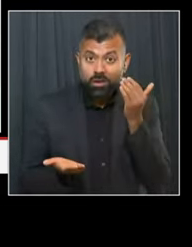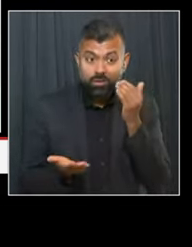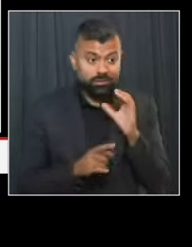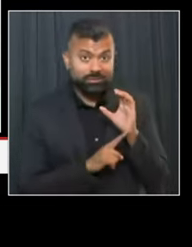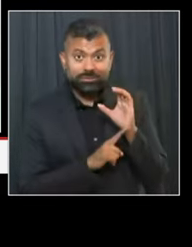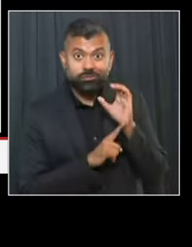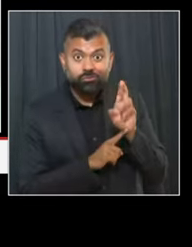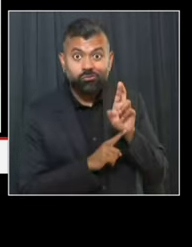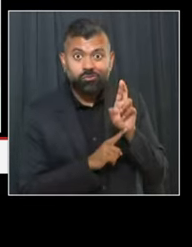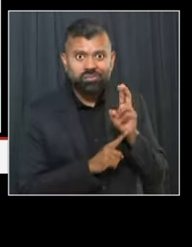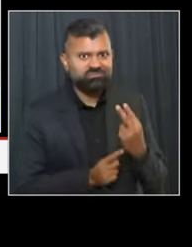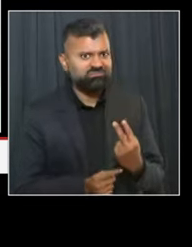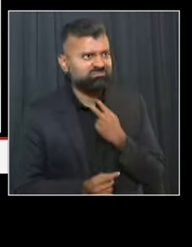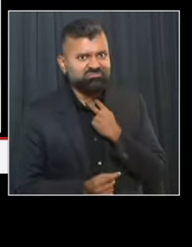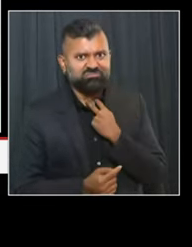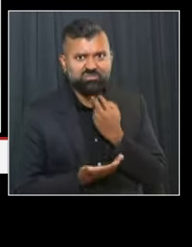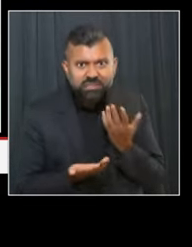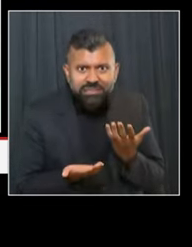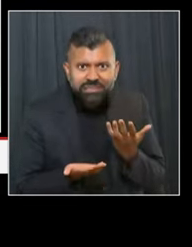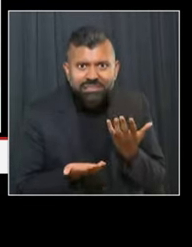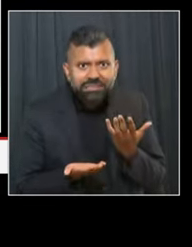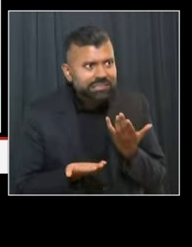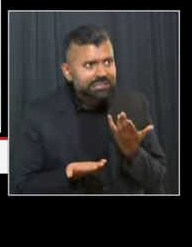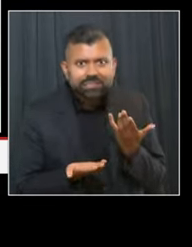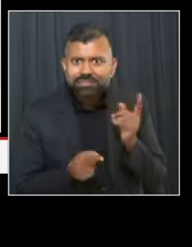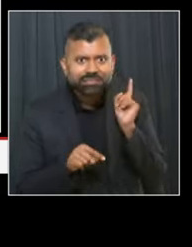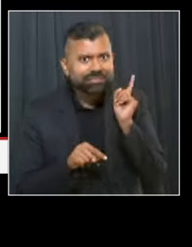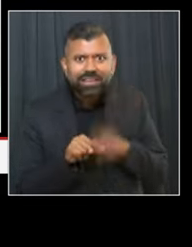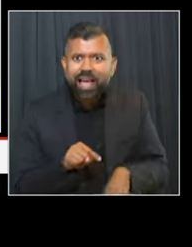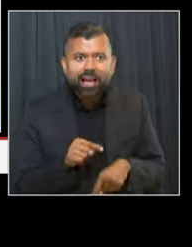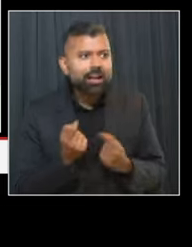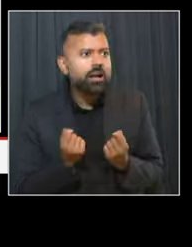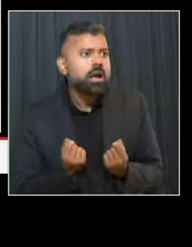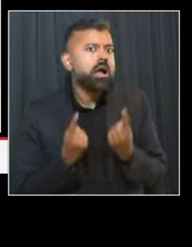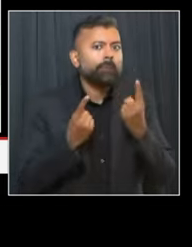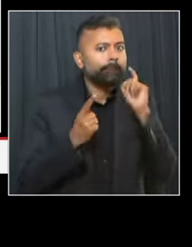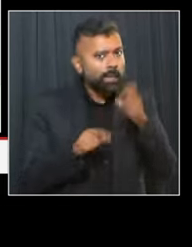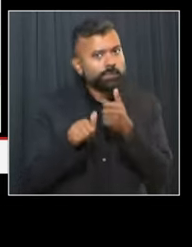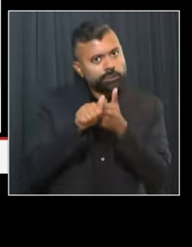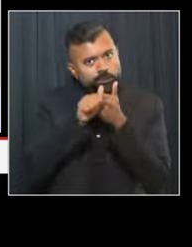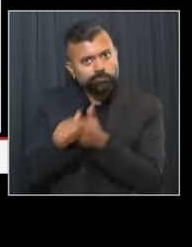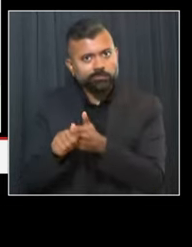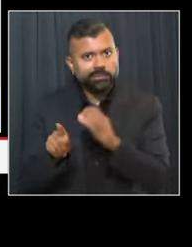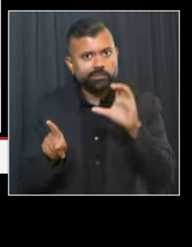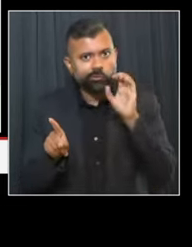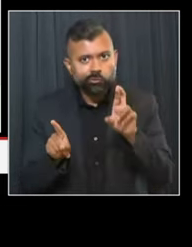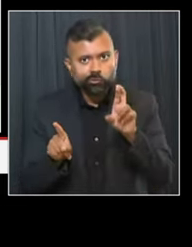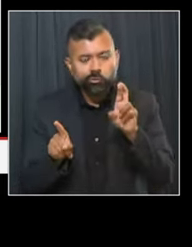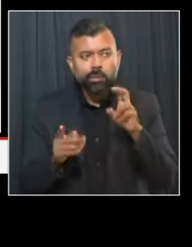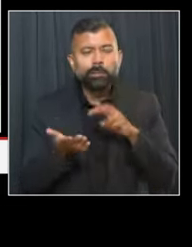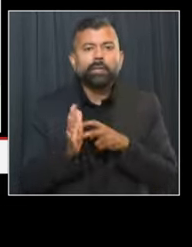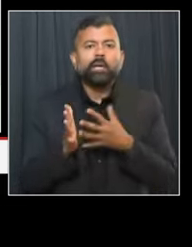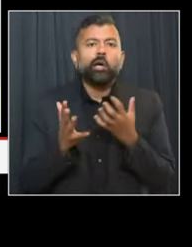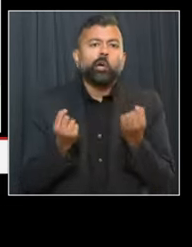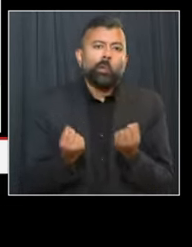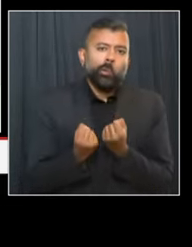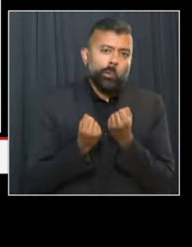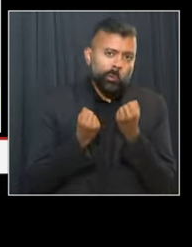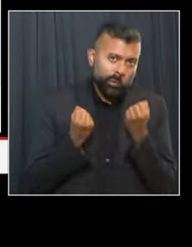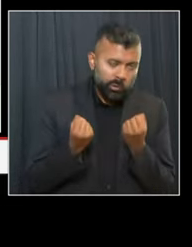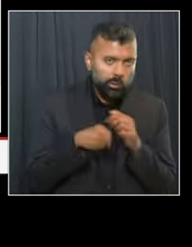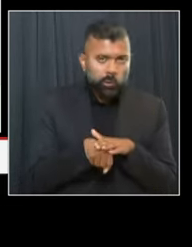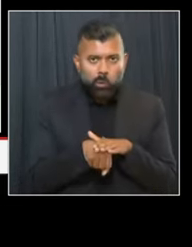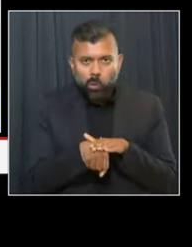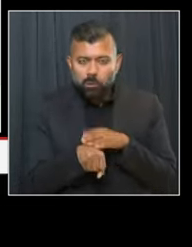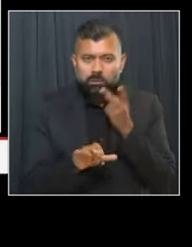be able to slow spending down. We have to slow it down now to mitigate the effect of the CR and be able to spread that reduction through the